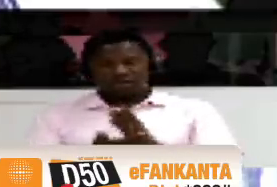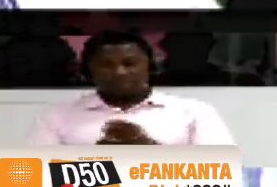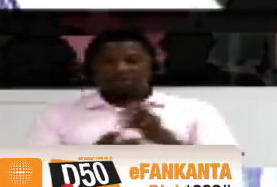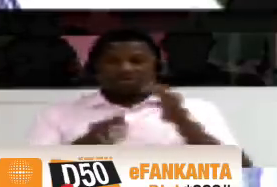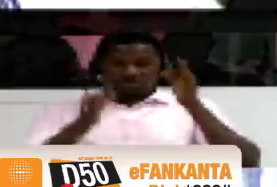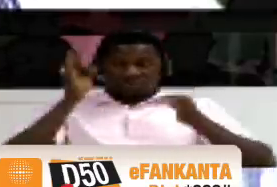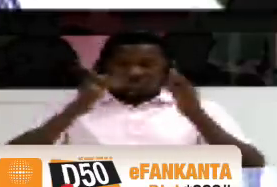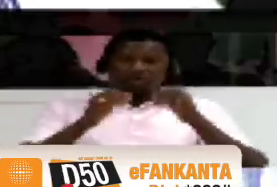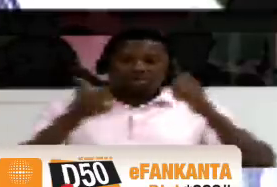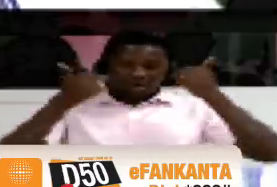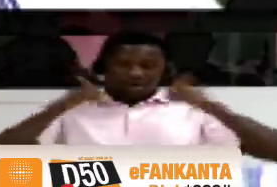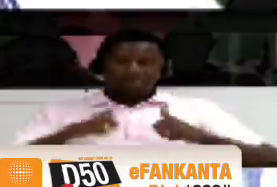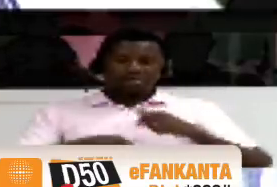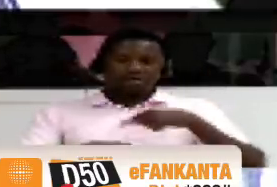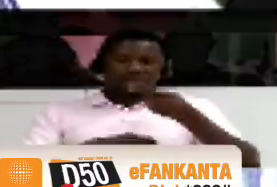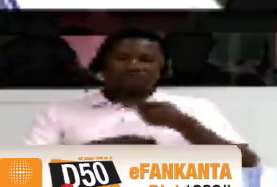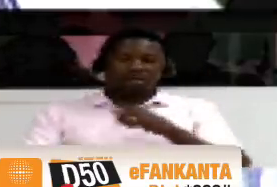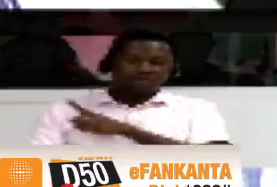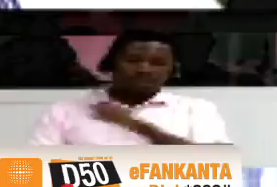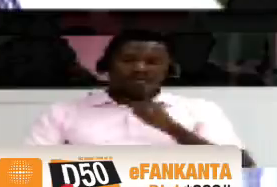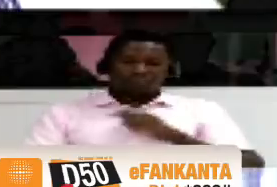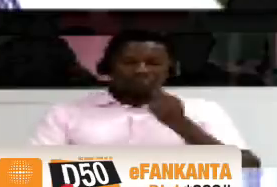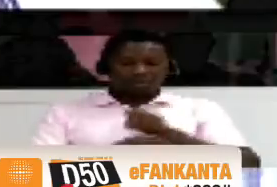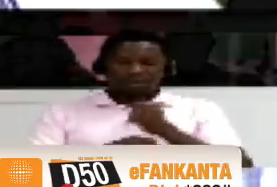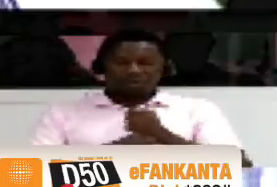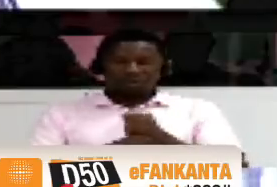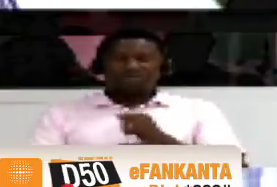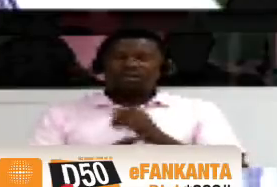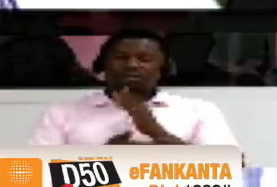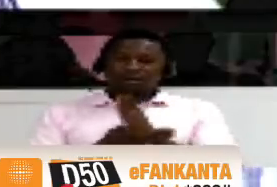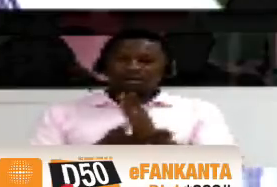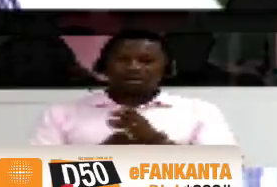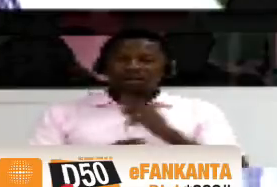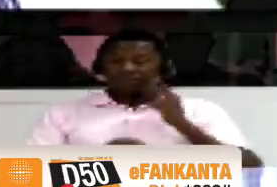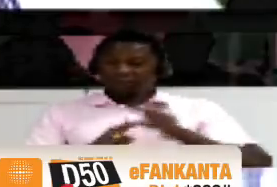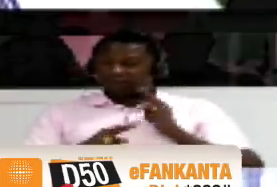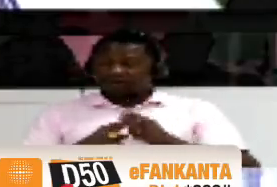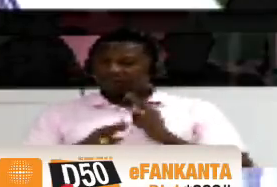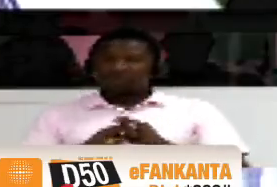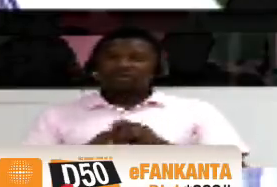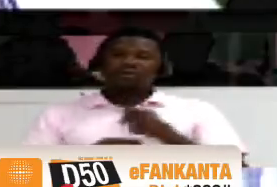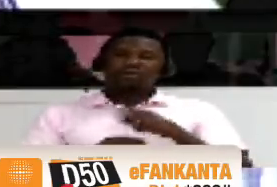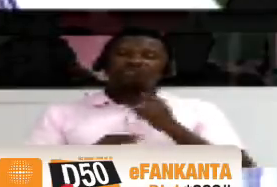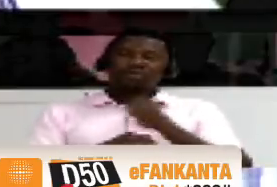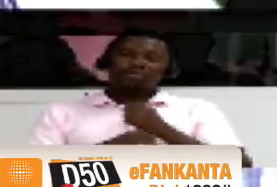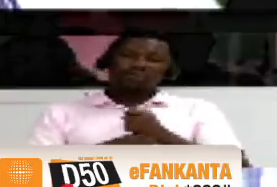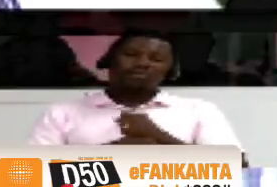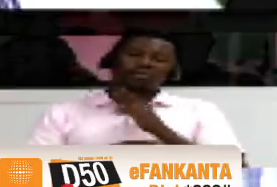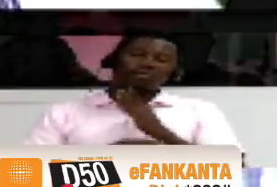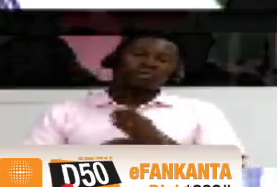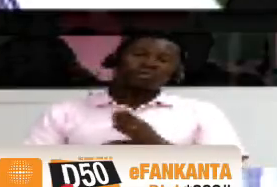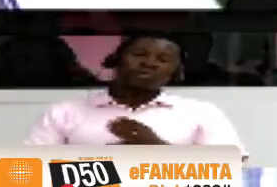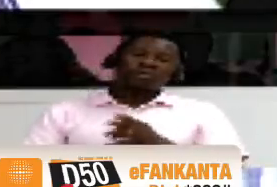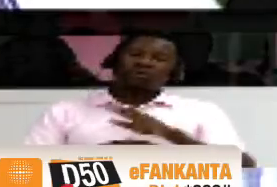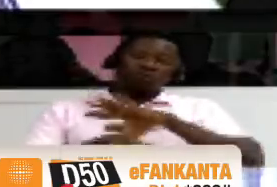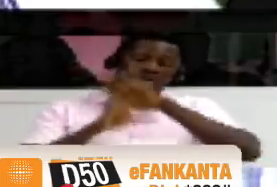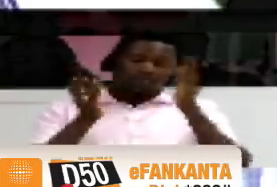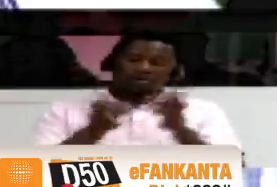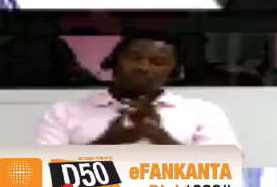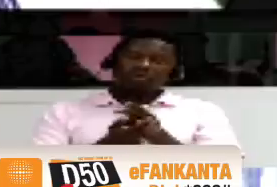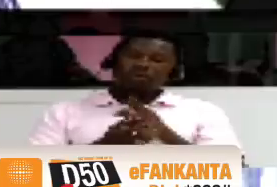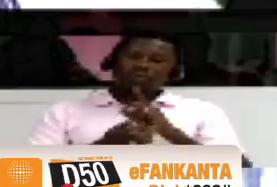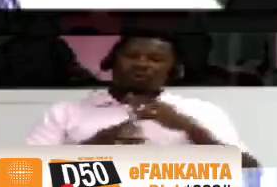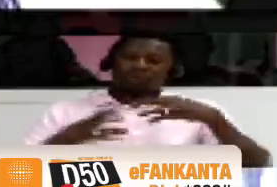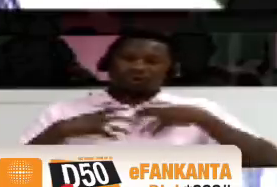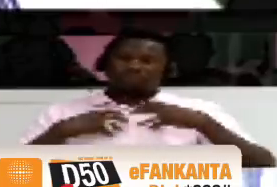done, and they will make sure that it is, they speed it up to make sure that what we are